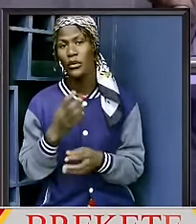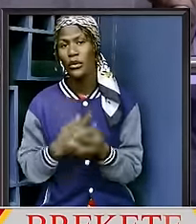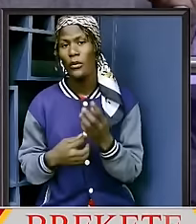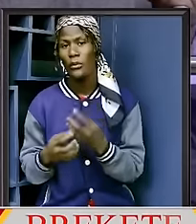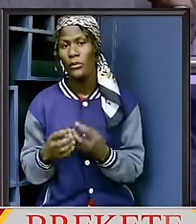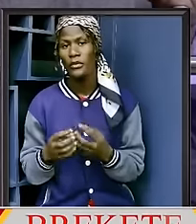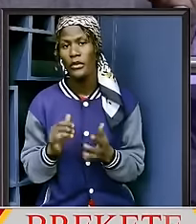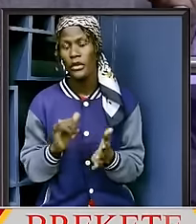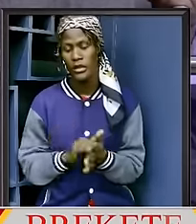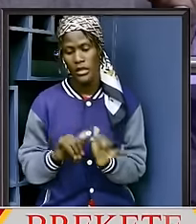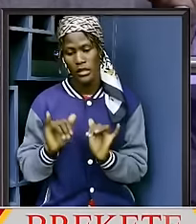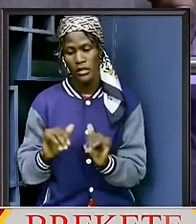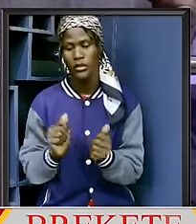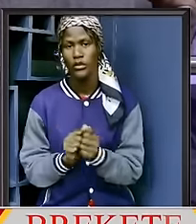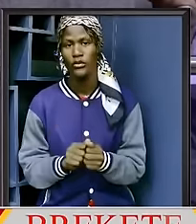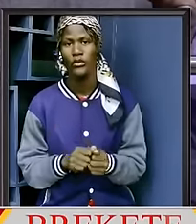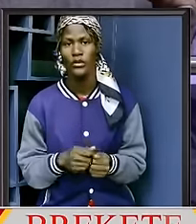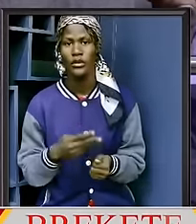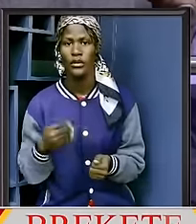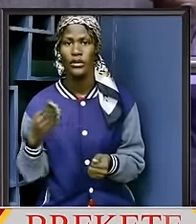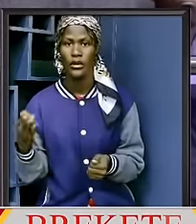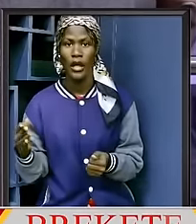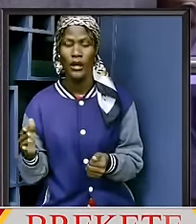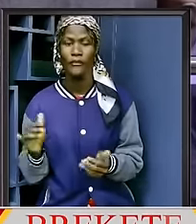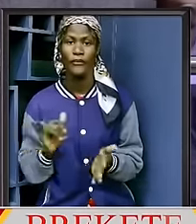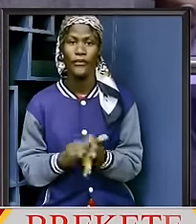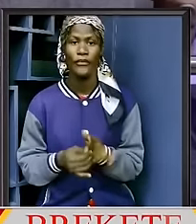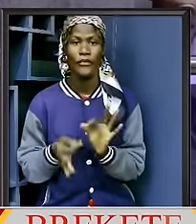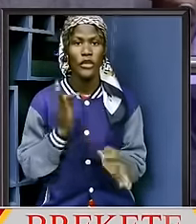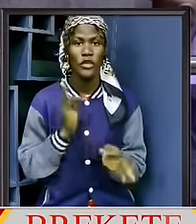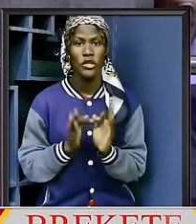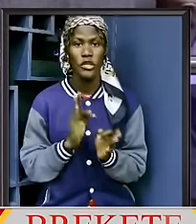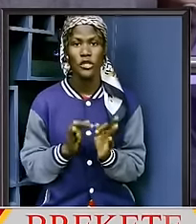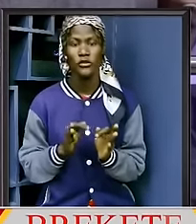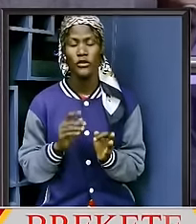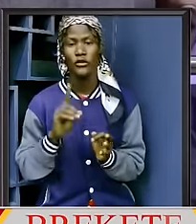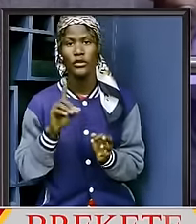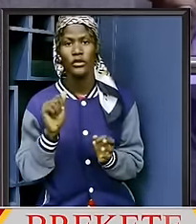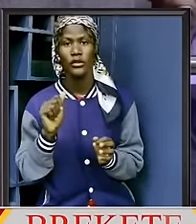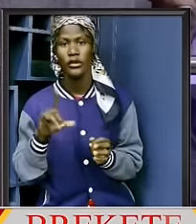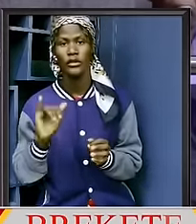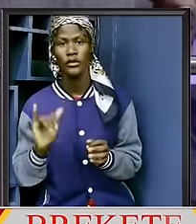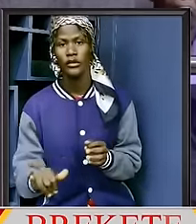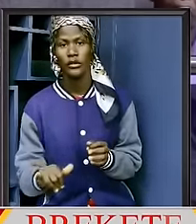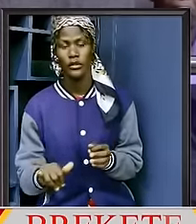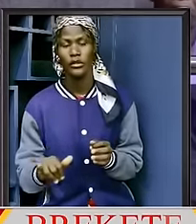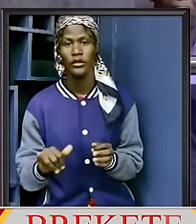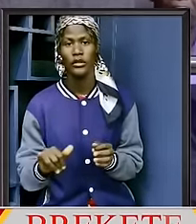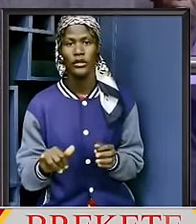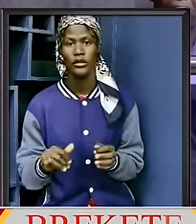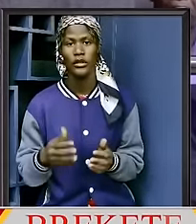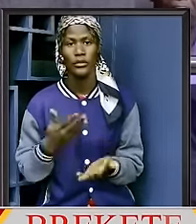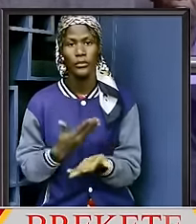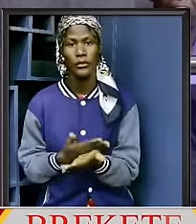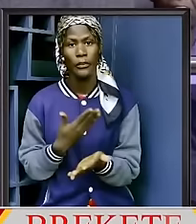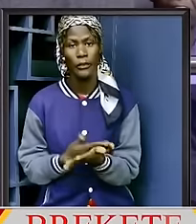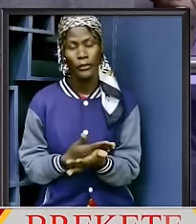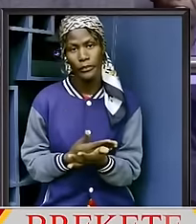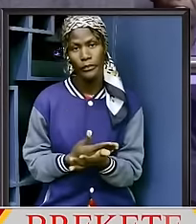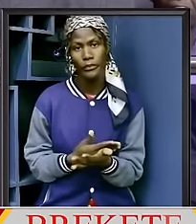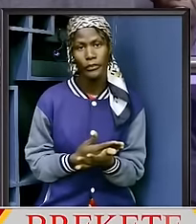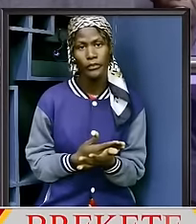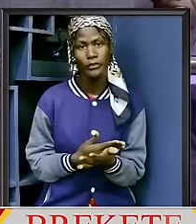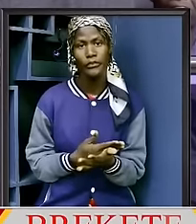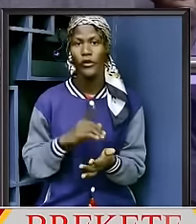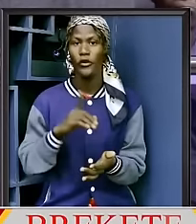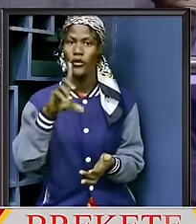them. Because I've already promised them that if they do daily contribution and you are good to go, we'll give you loan. So when they verify,